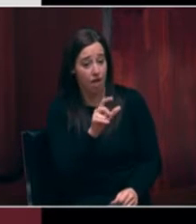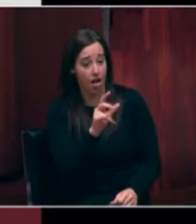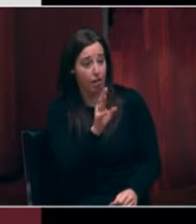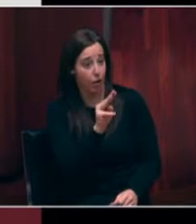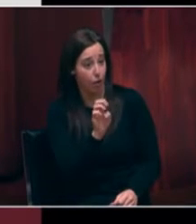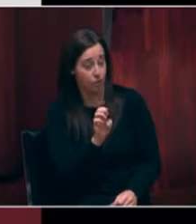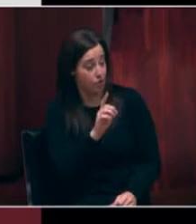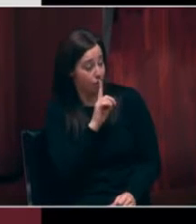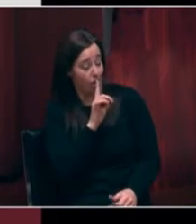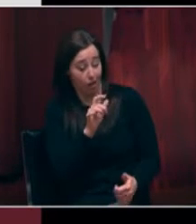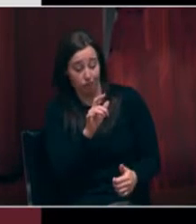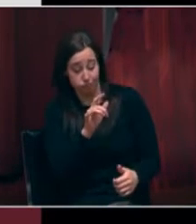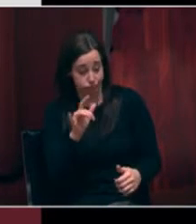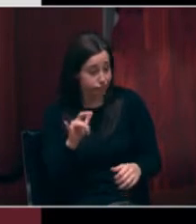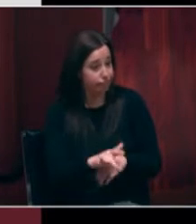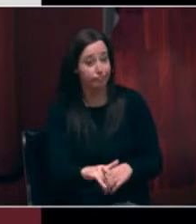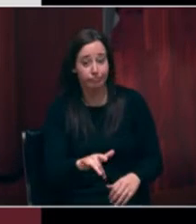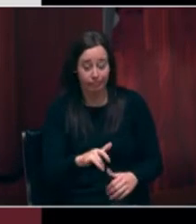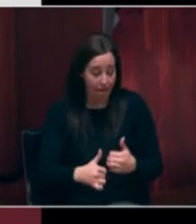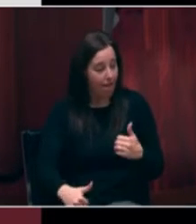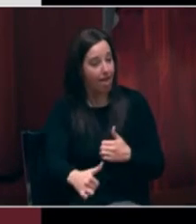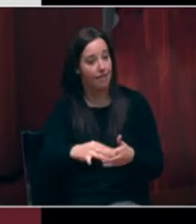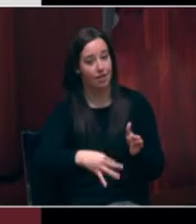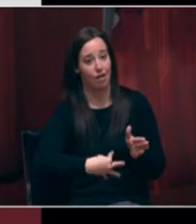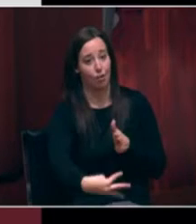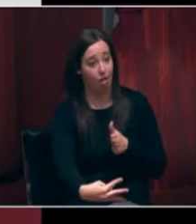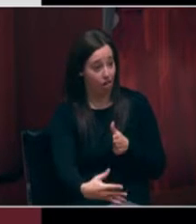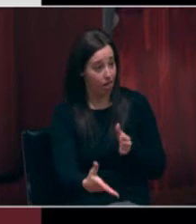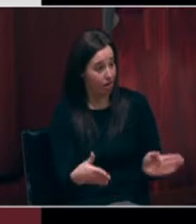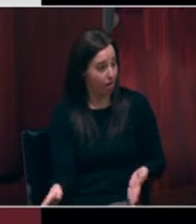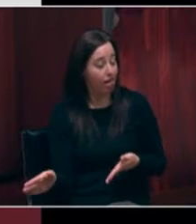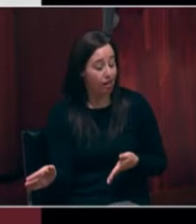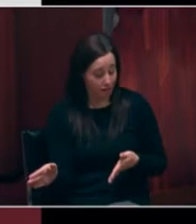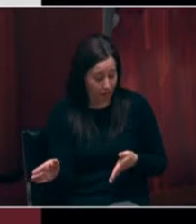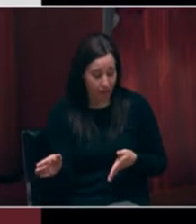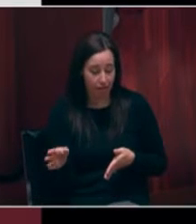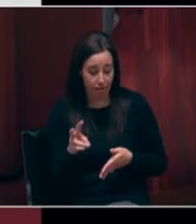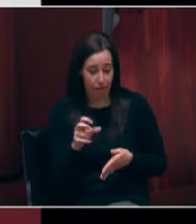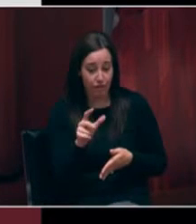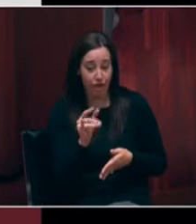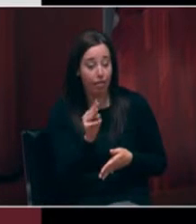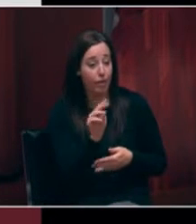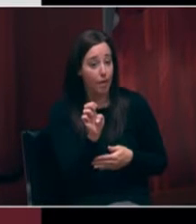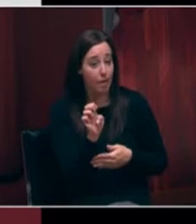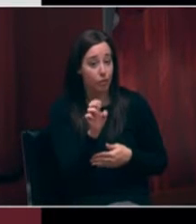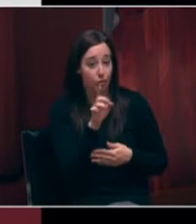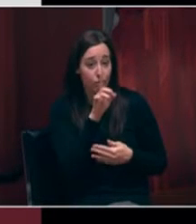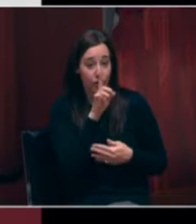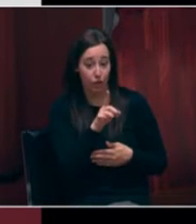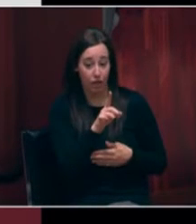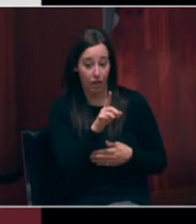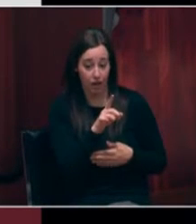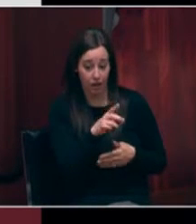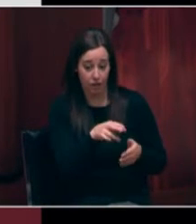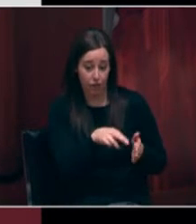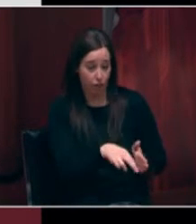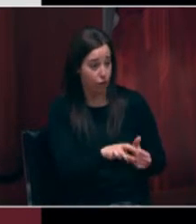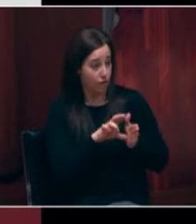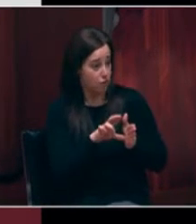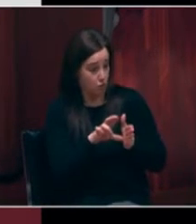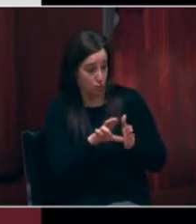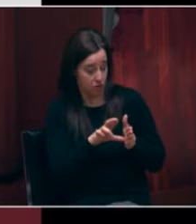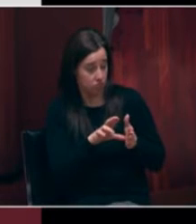way you look at it. But especially, on the volume, we've reaped a lot of what we're going to reap. Although, again, the